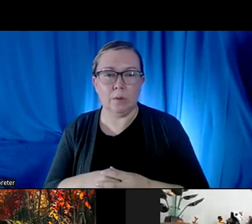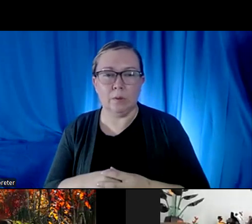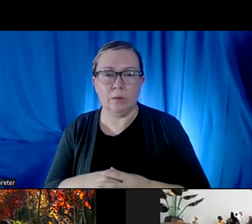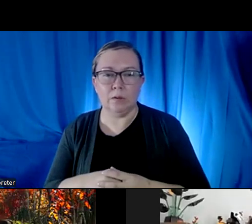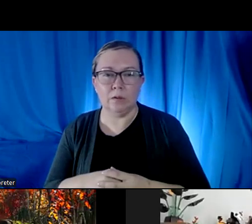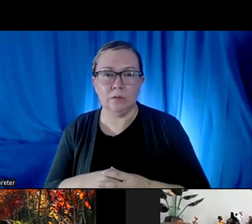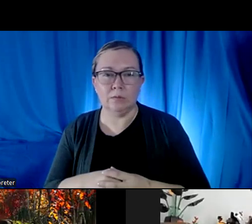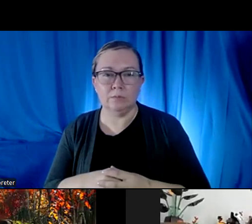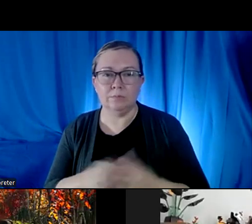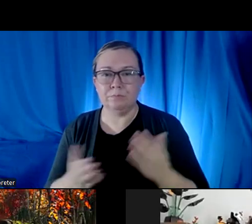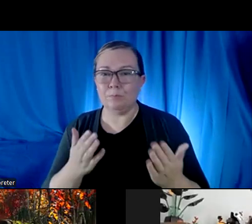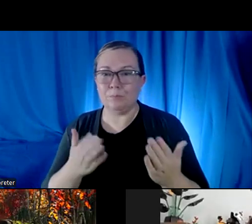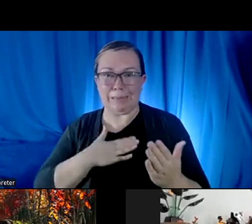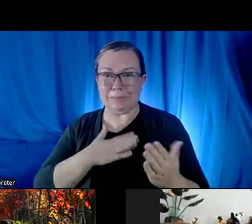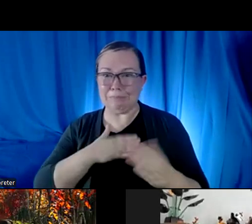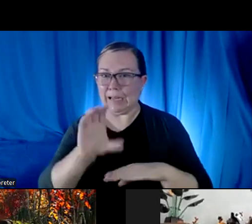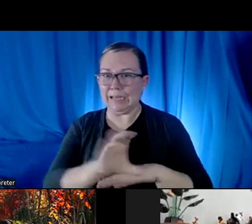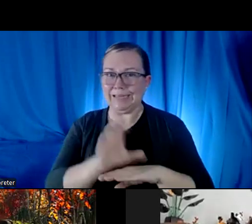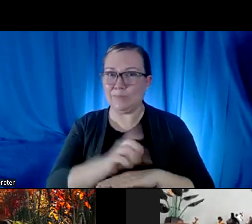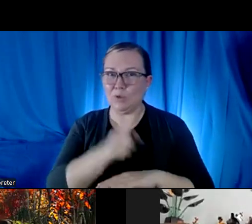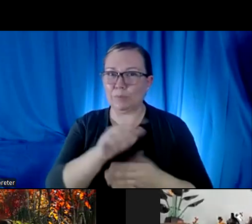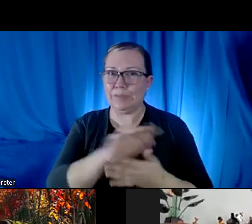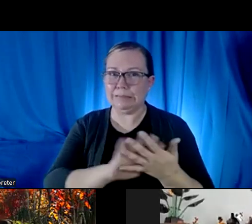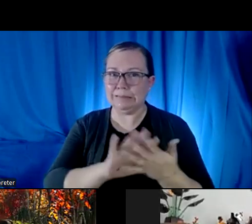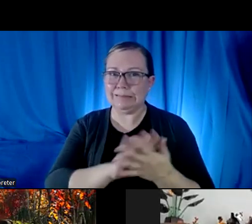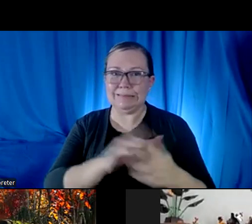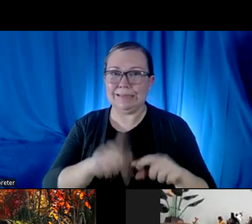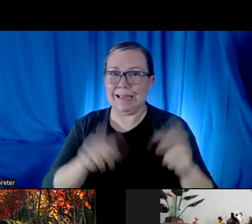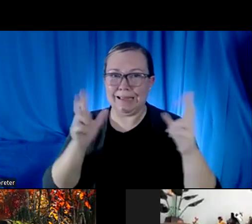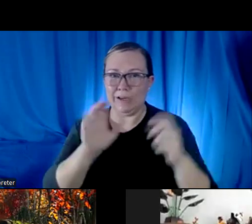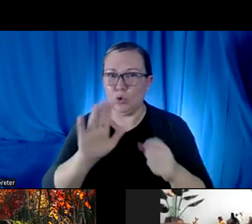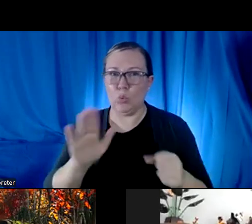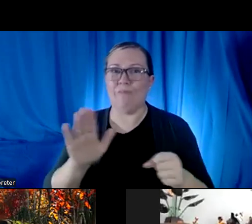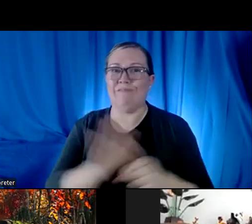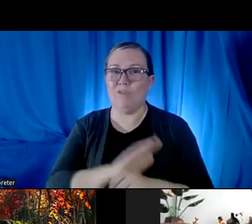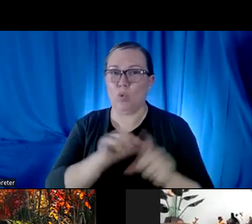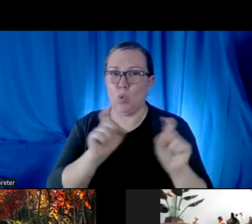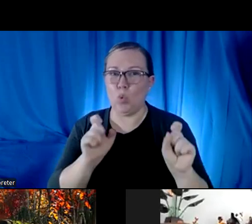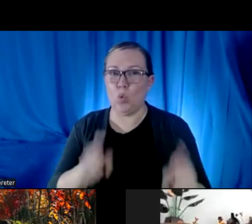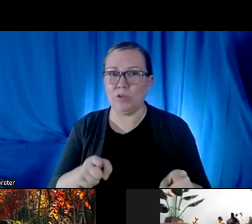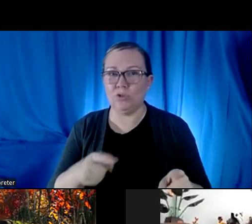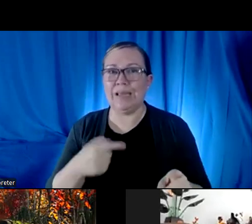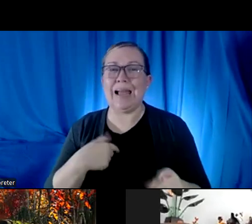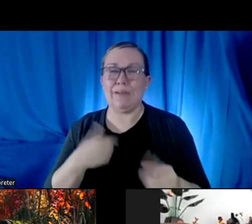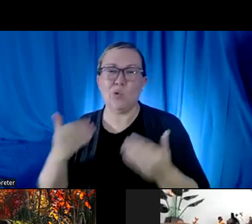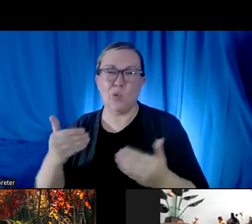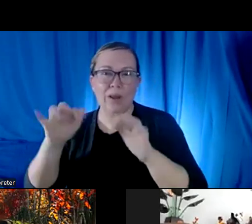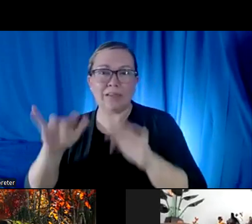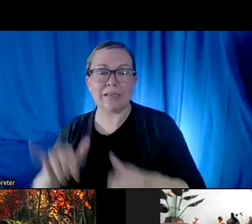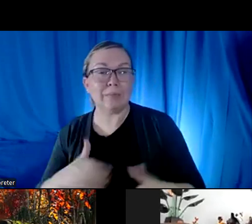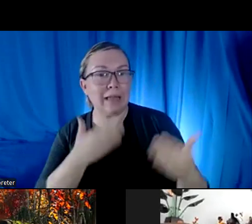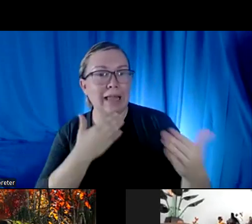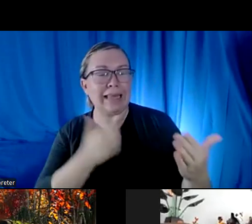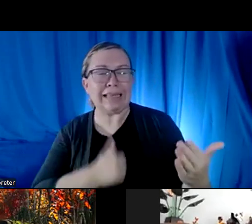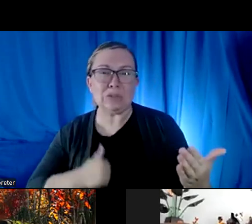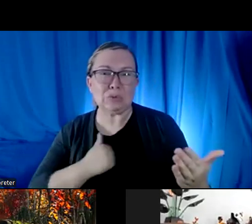It might just be my computer, but you're cutting out. I can't hear your full question. I'm going to go and type it. Thank you. I'm